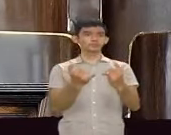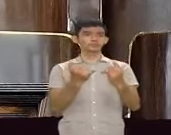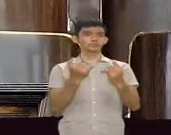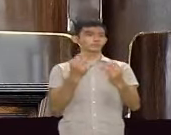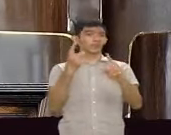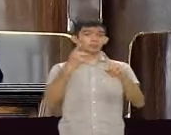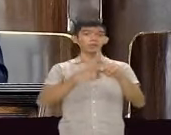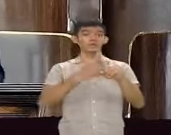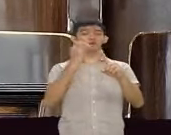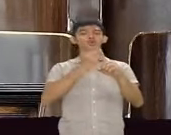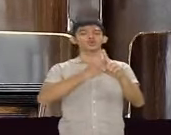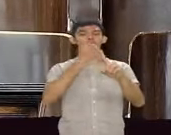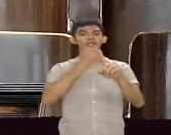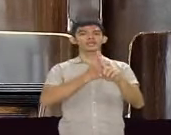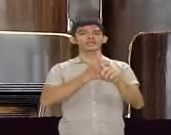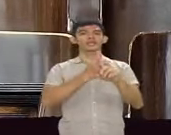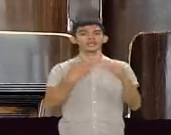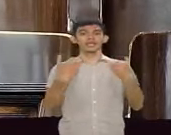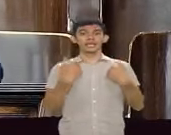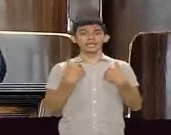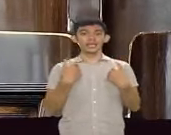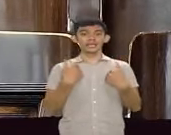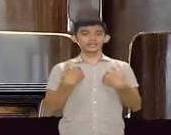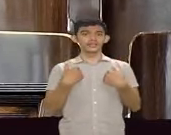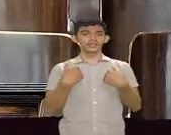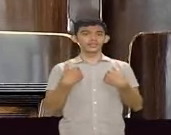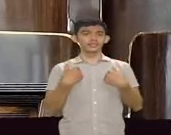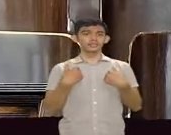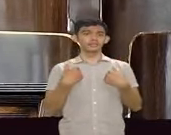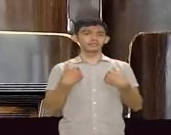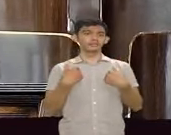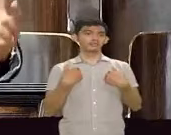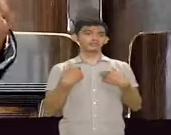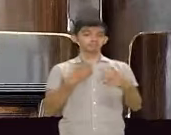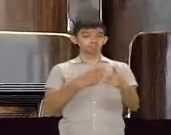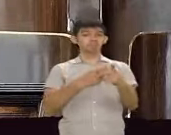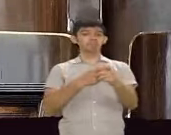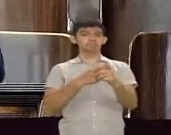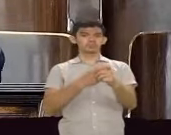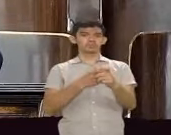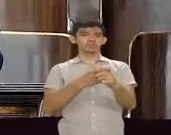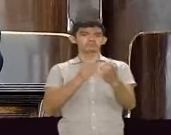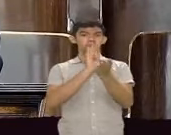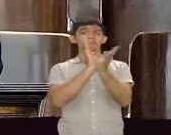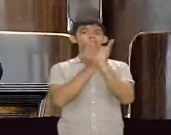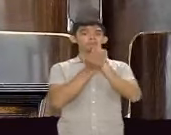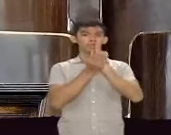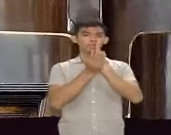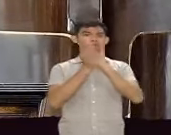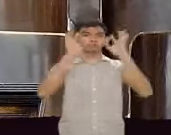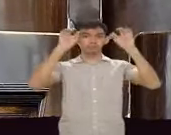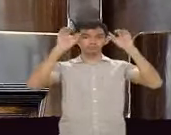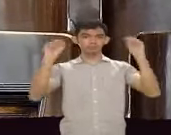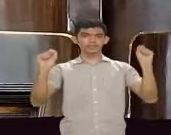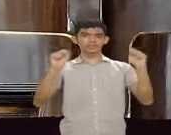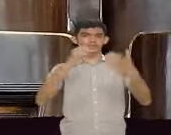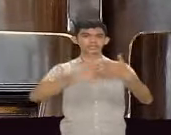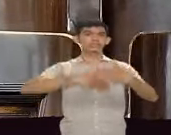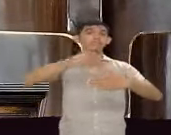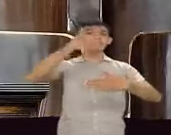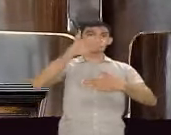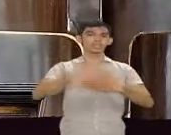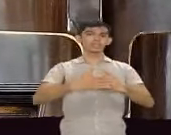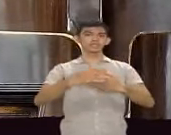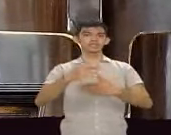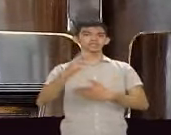coming October, naanay mag-file o candidacy and we will know who our presidentiables will be for the